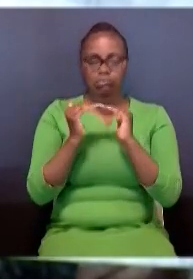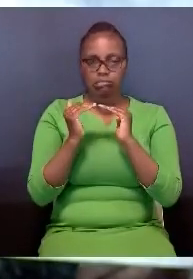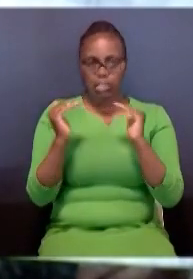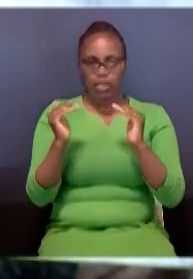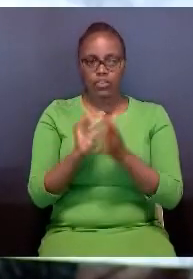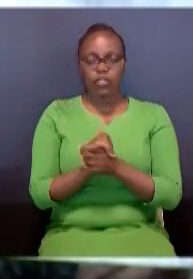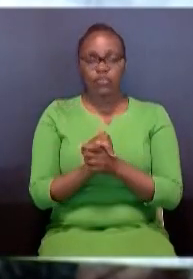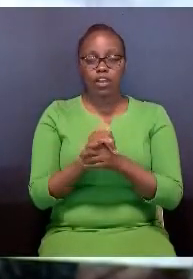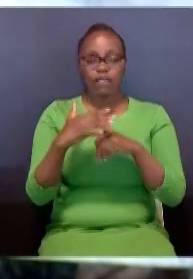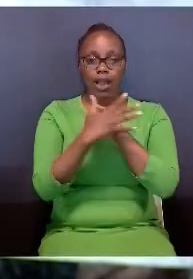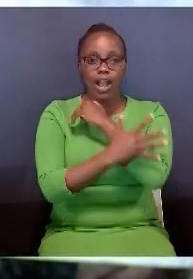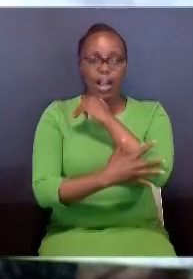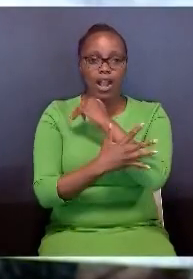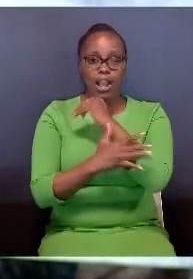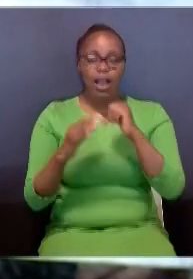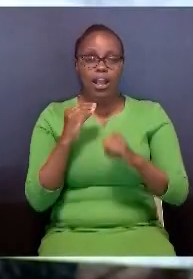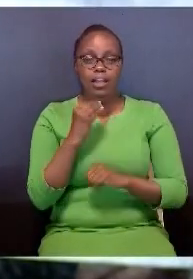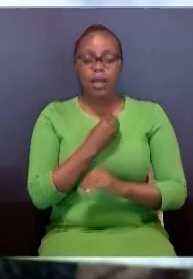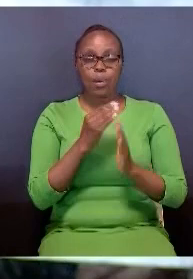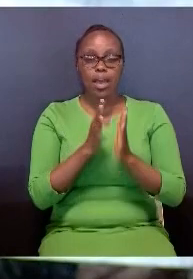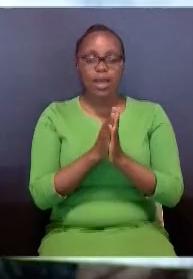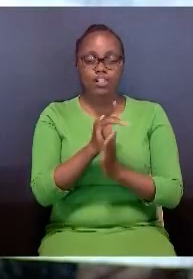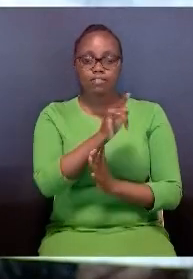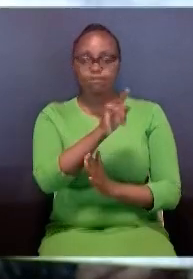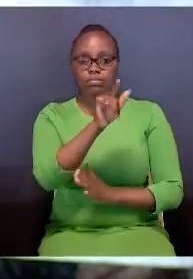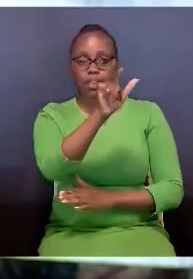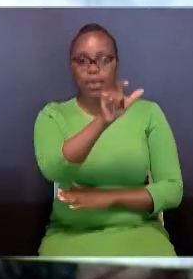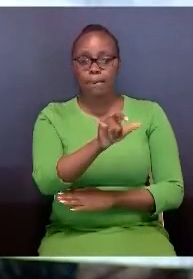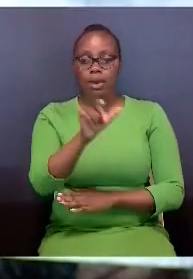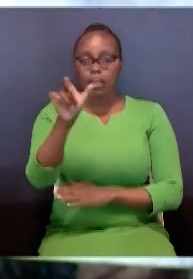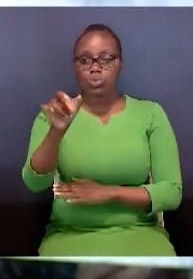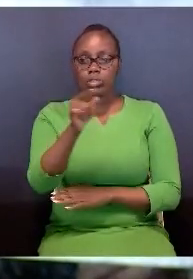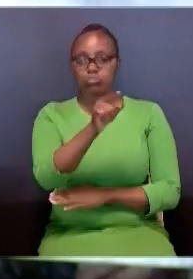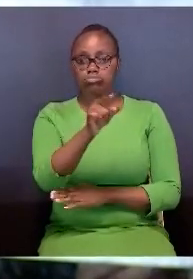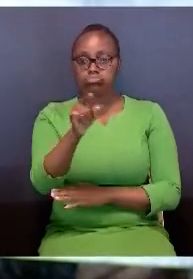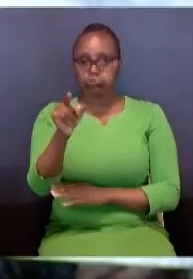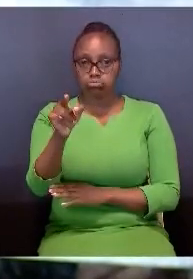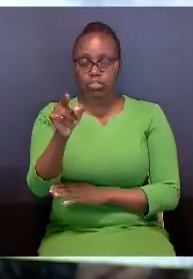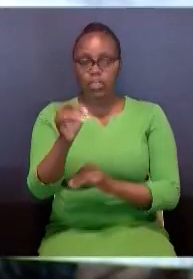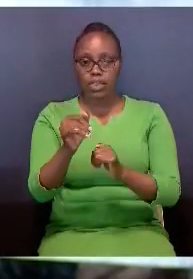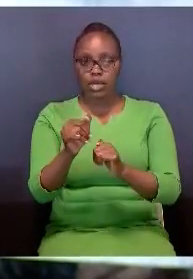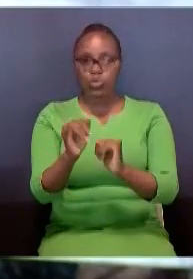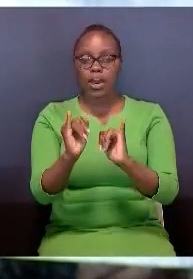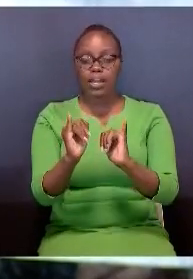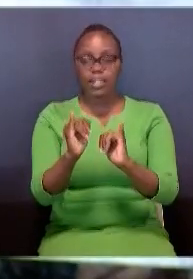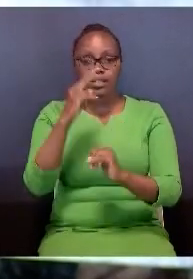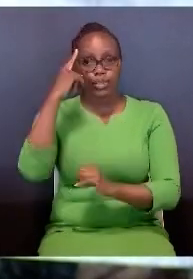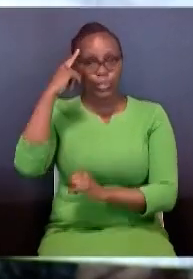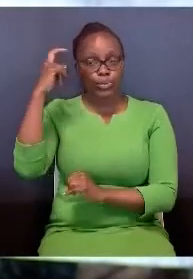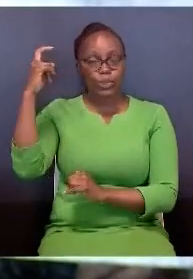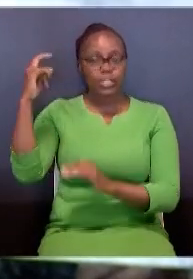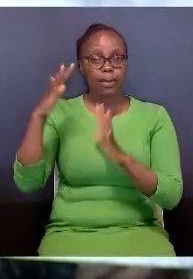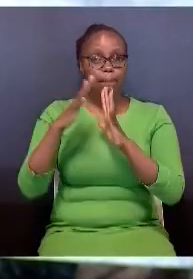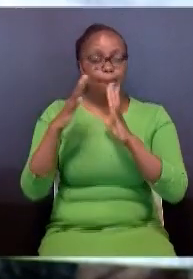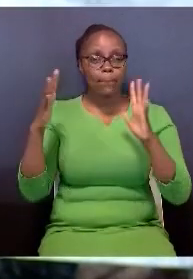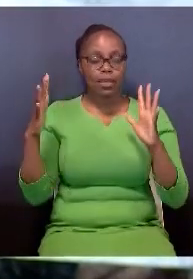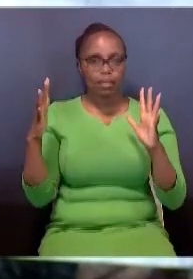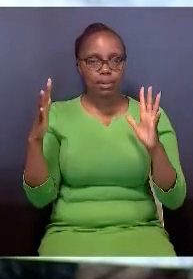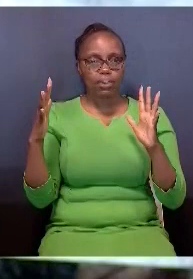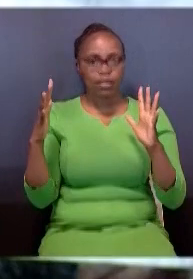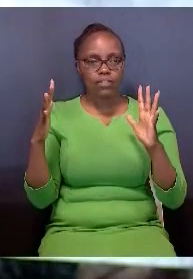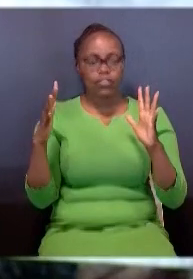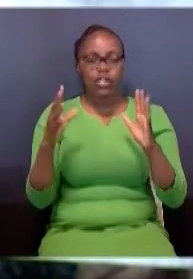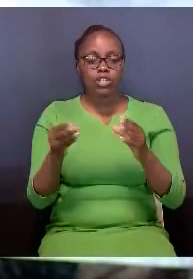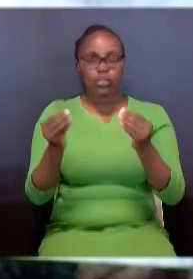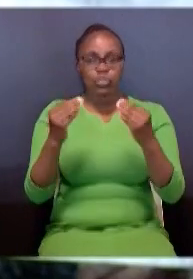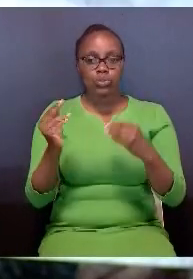our country and the people dared to dream big.